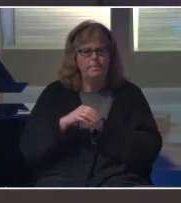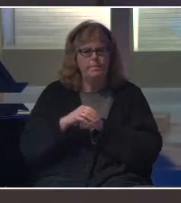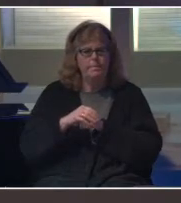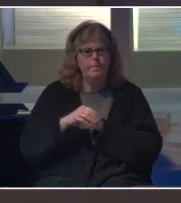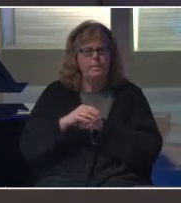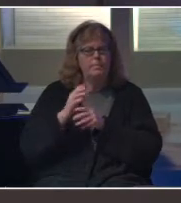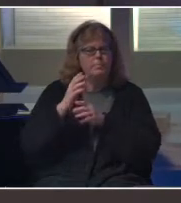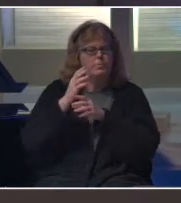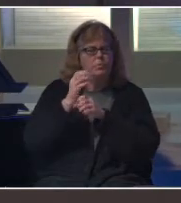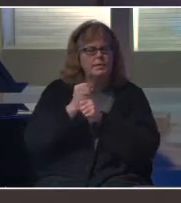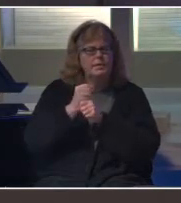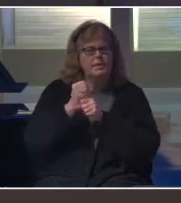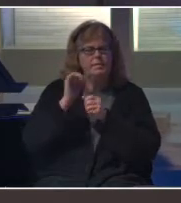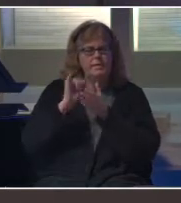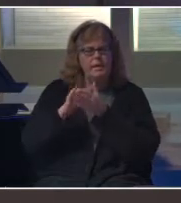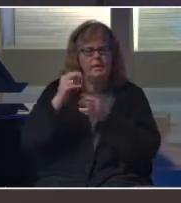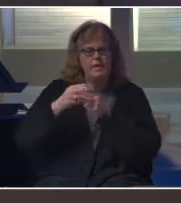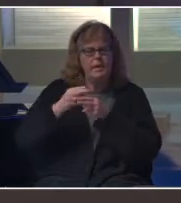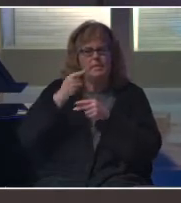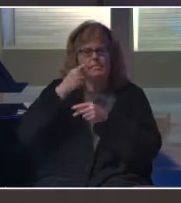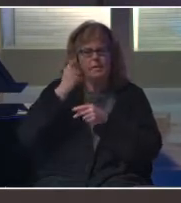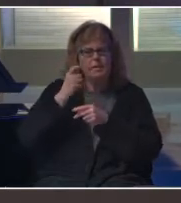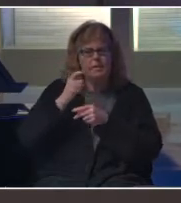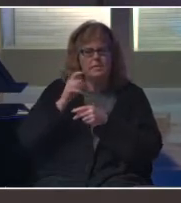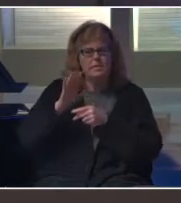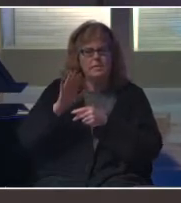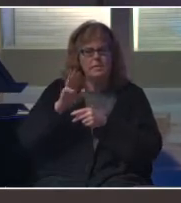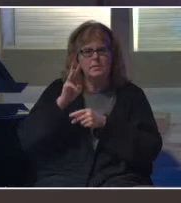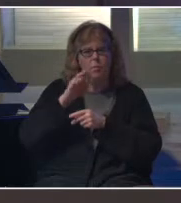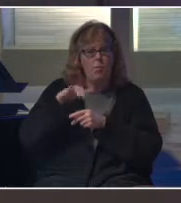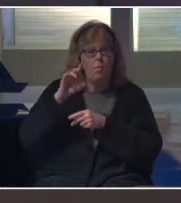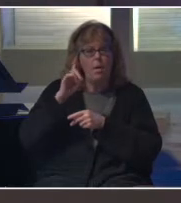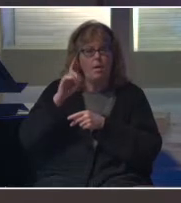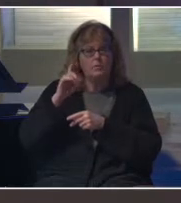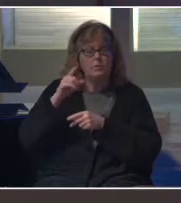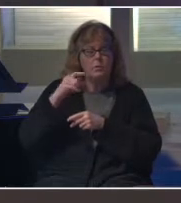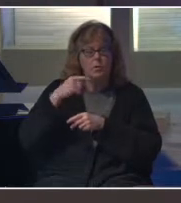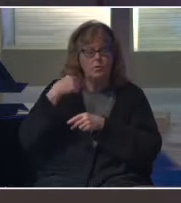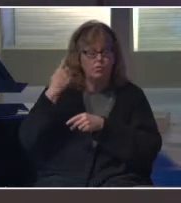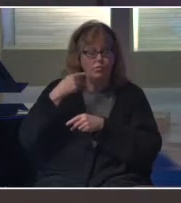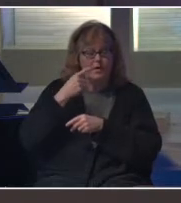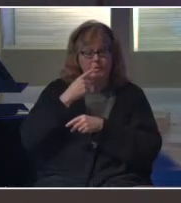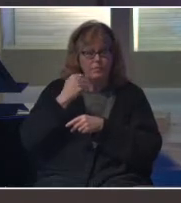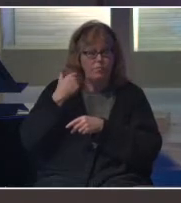and received that name because of his wild and crazy red hair.